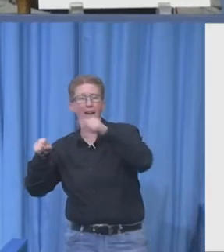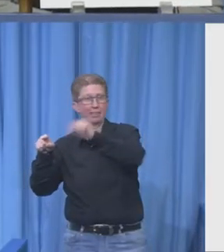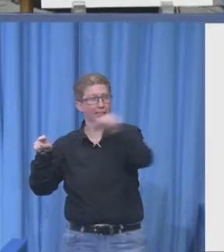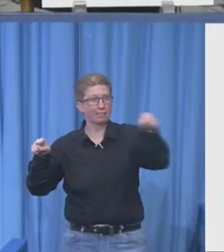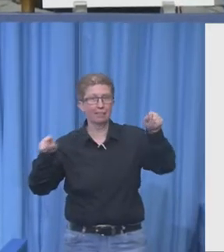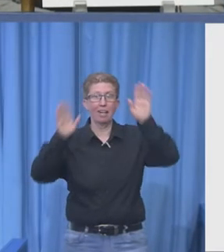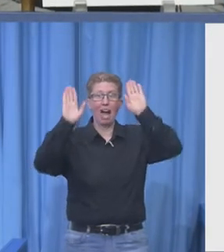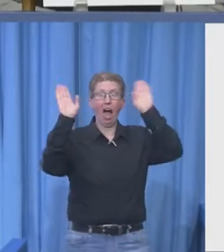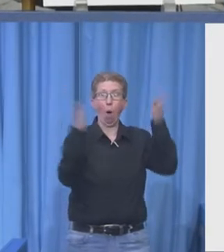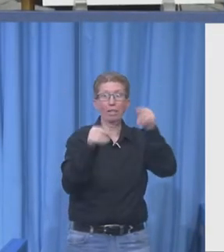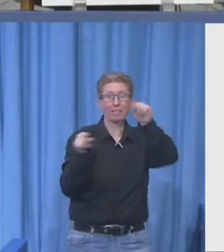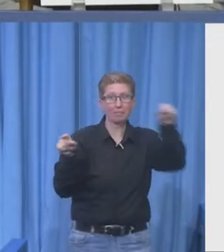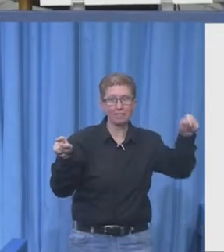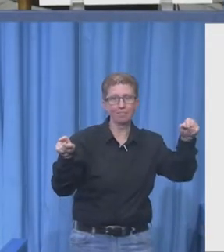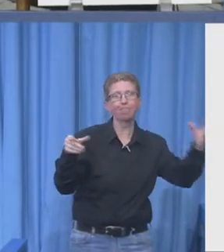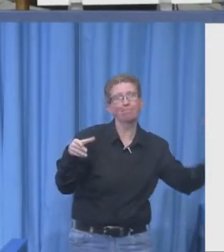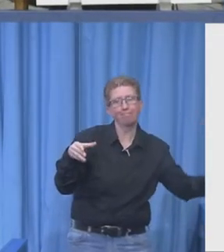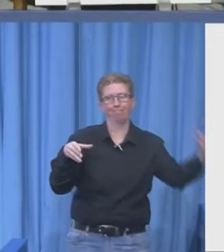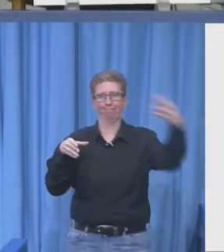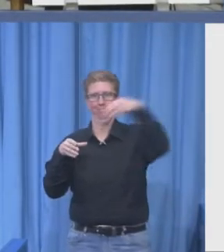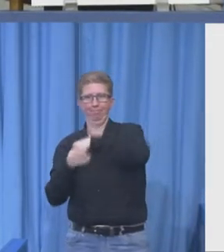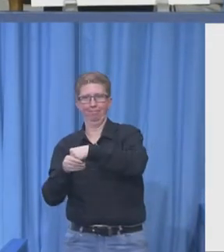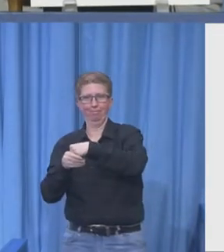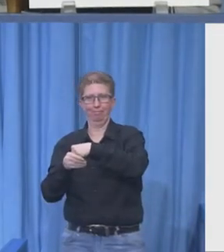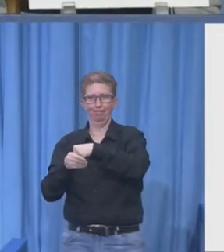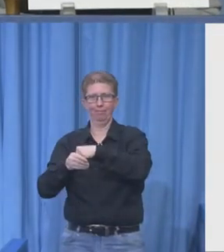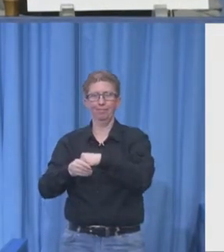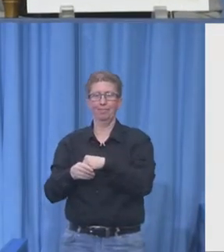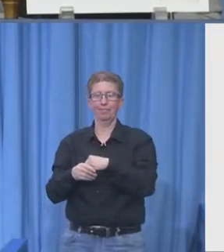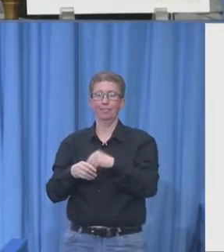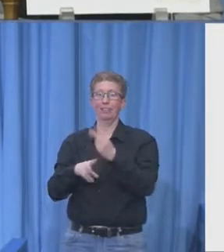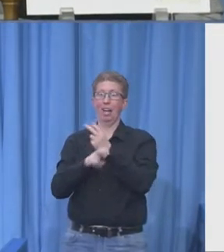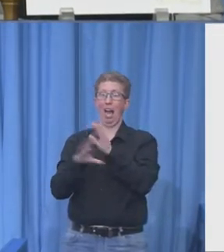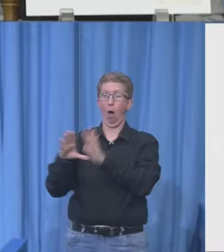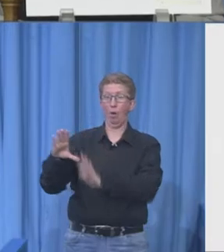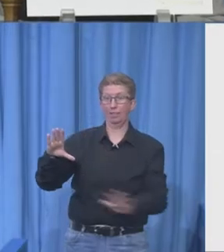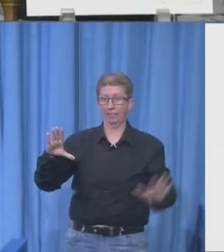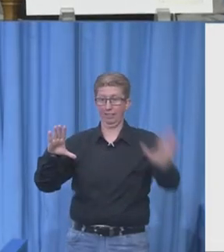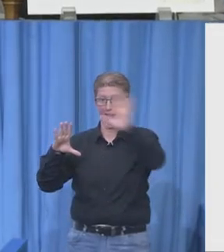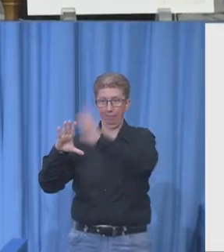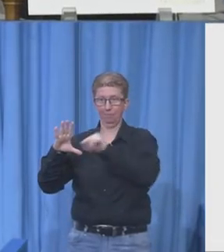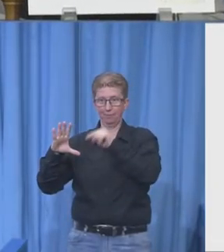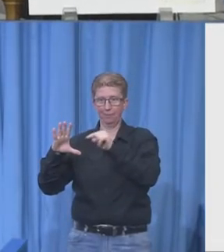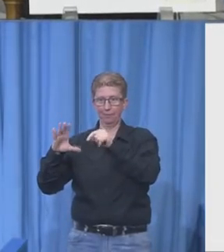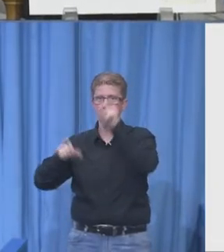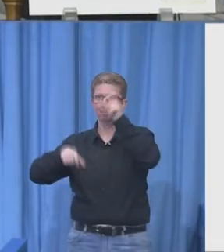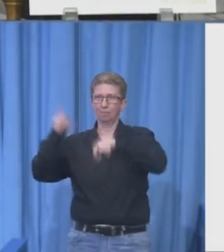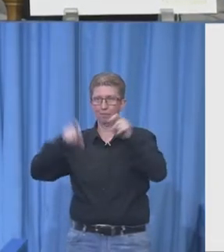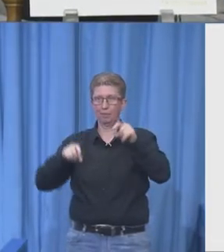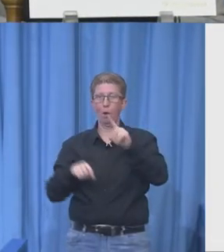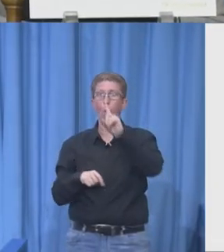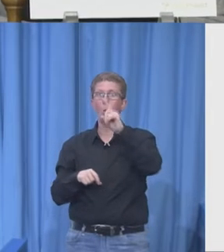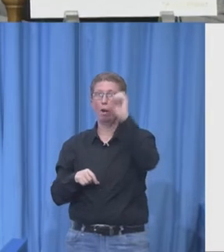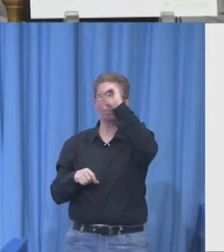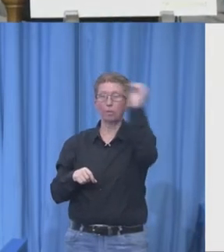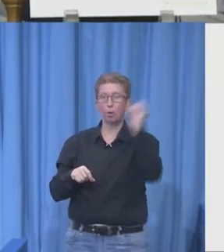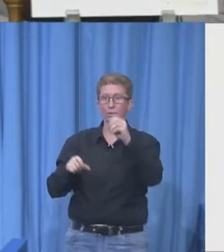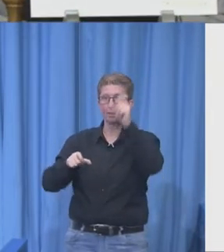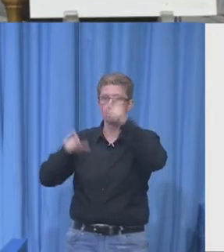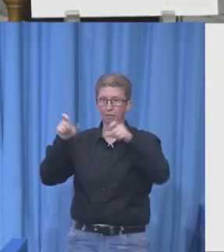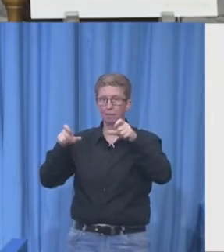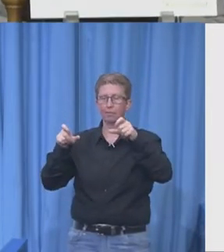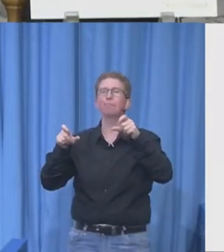Yes, there is. 1% of the population have autism all over the world, so also in Austria, and